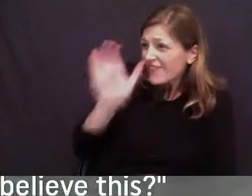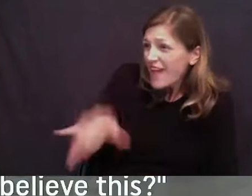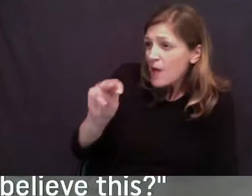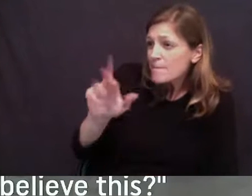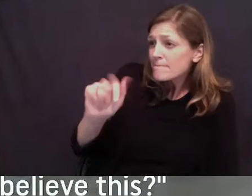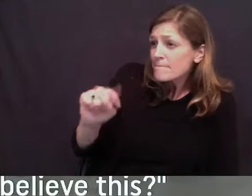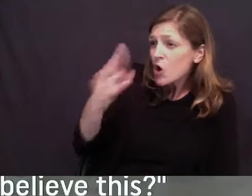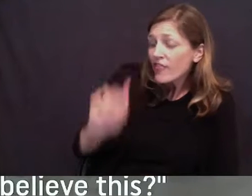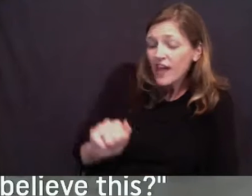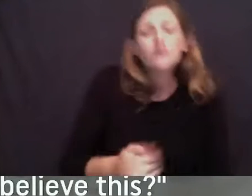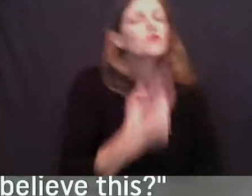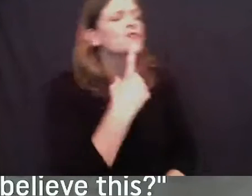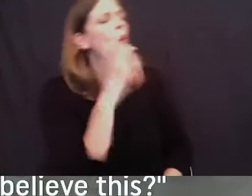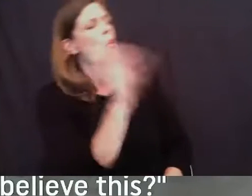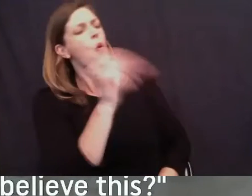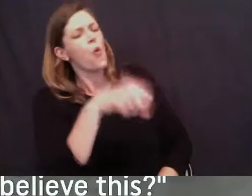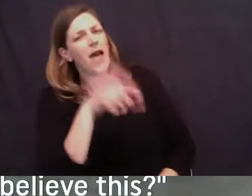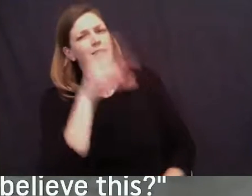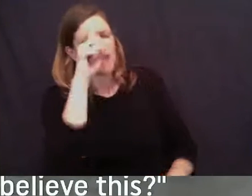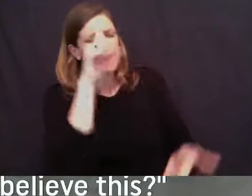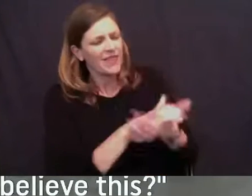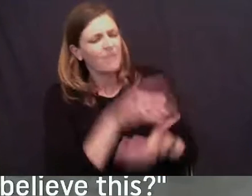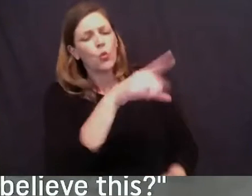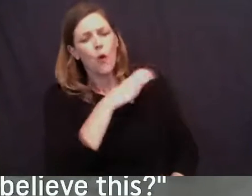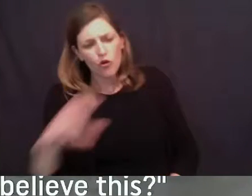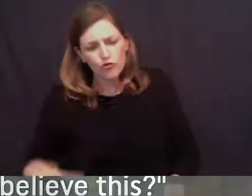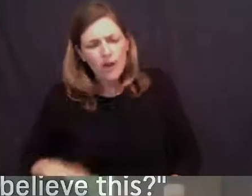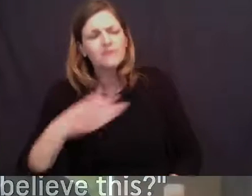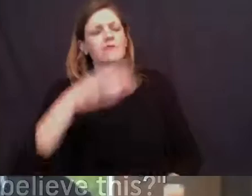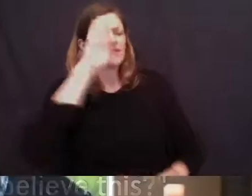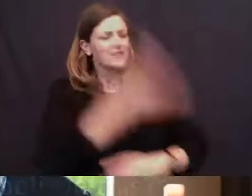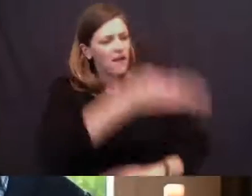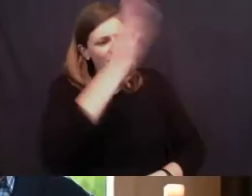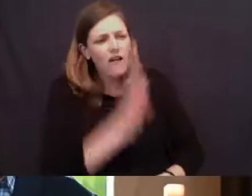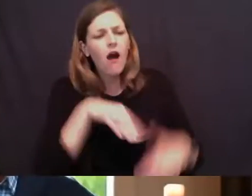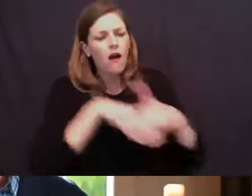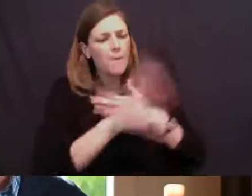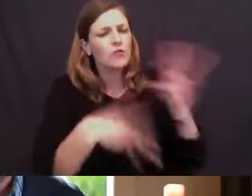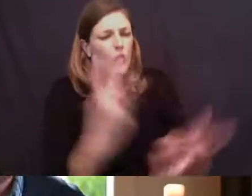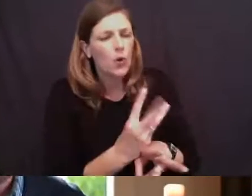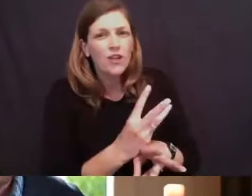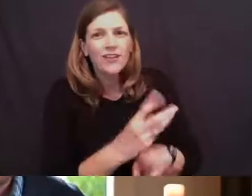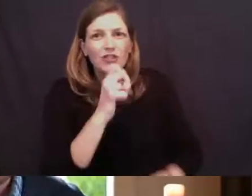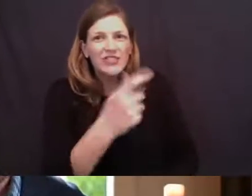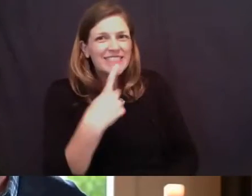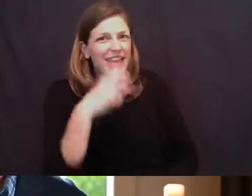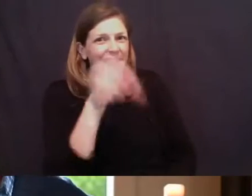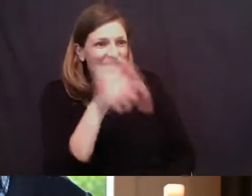Martha says, yes, Lord, I believe that you are the Christ, the Son of God, who's coming into the world. She didn't say, yes, I believe you are the